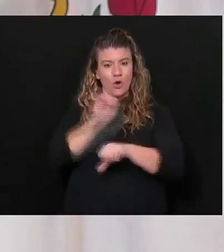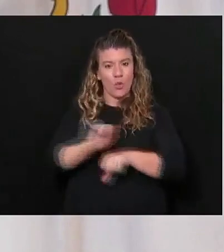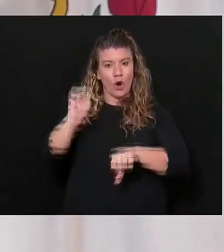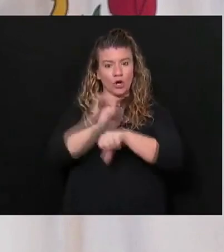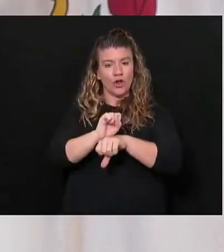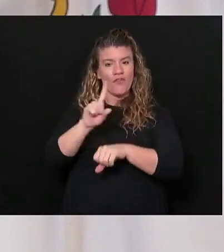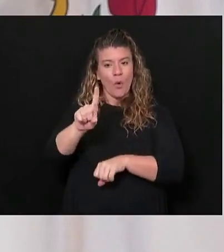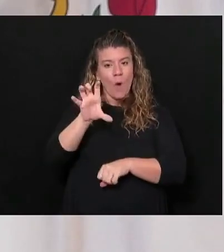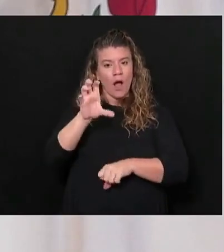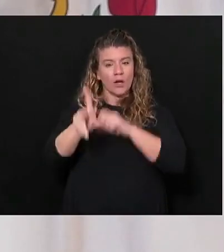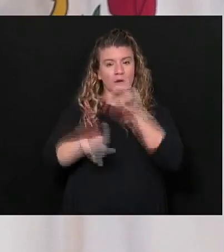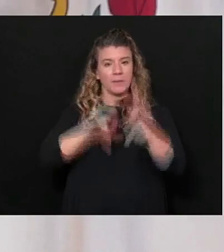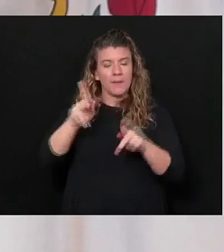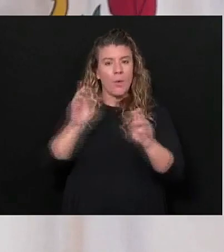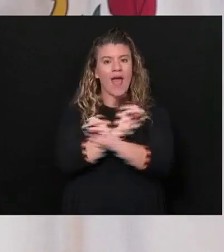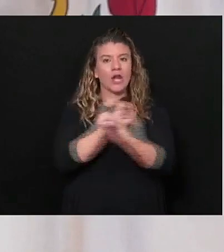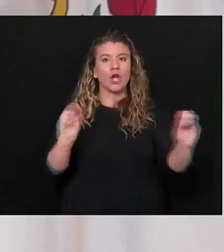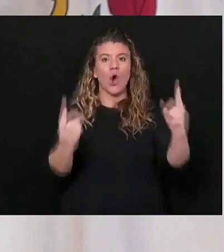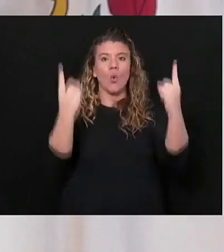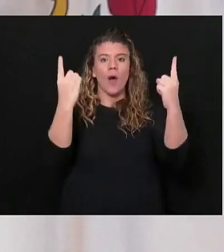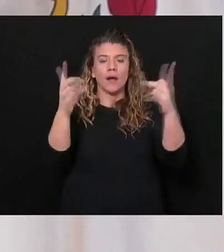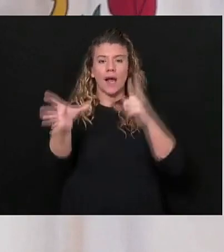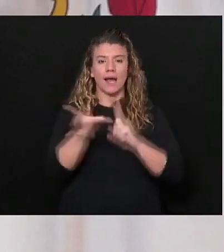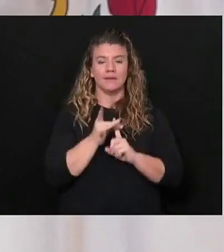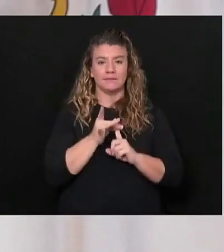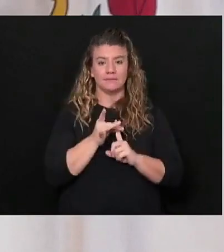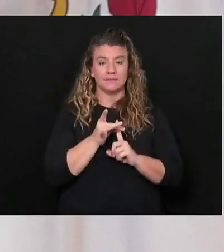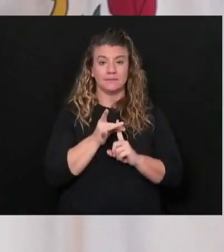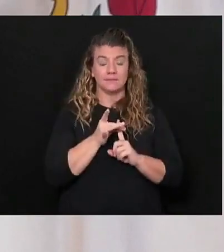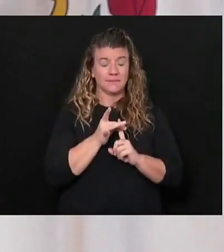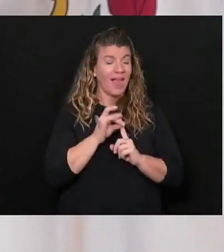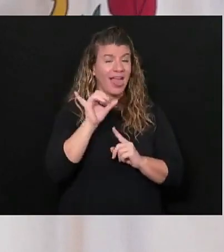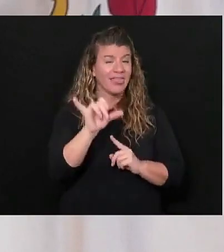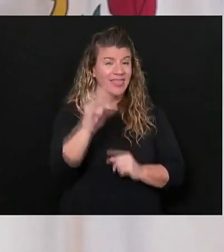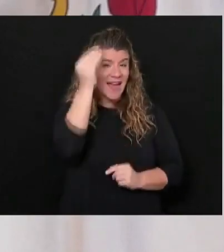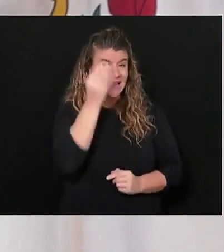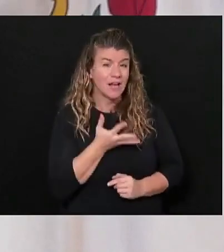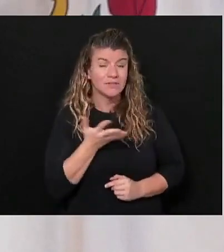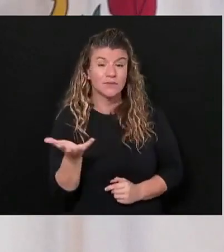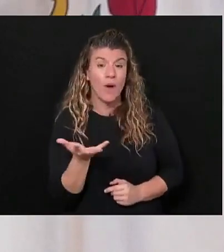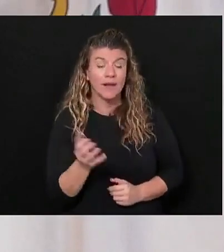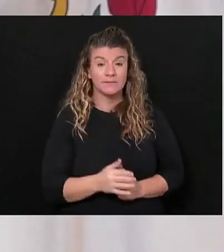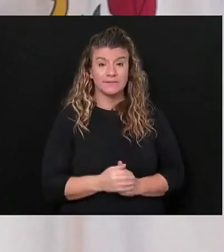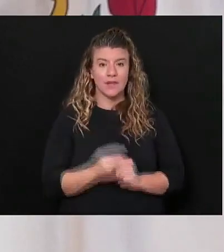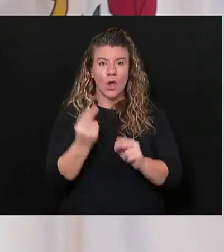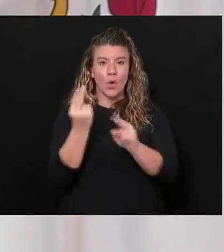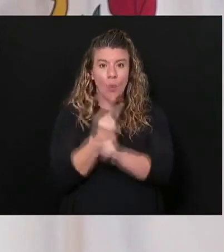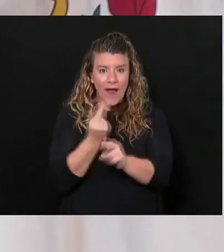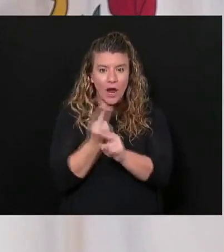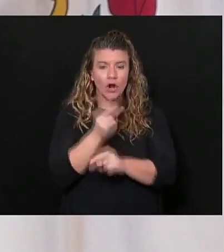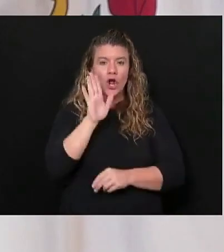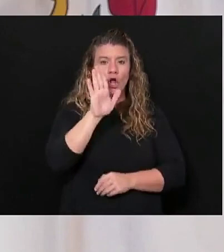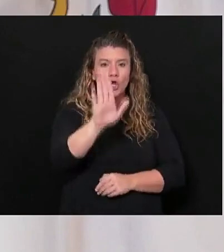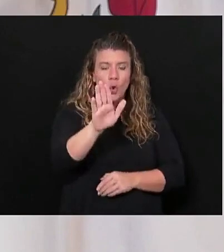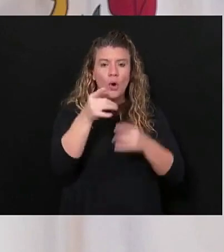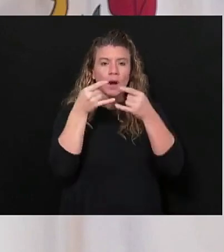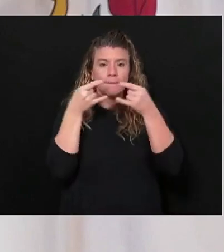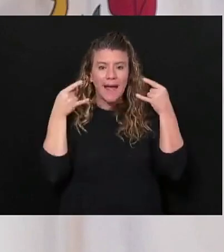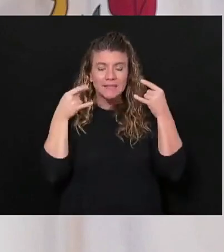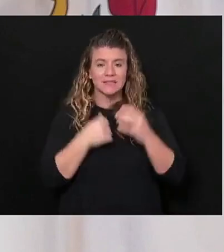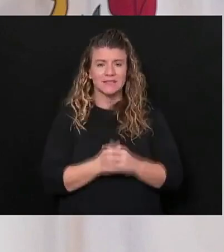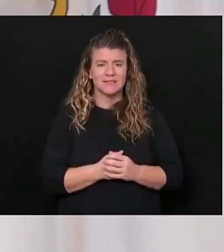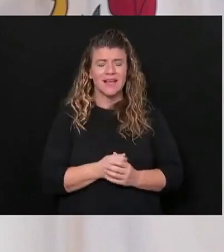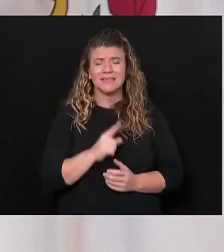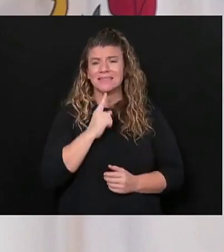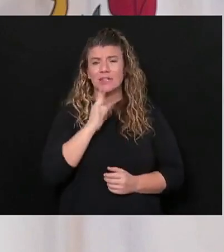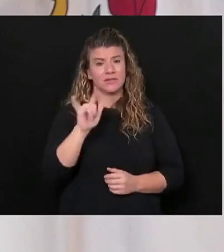and nobody got it. What does it tell us? Wear your mask. For crying out loud. I